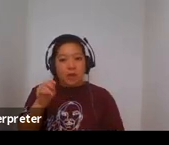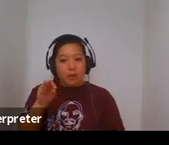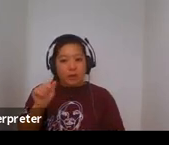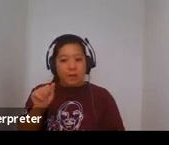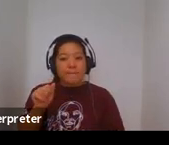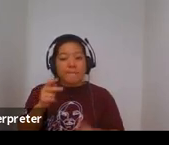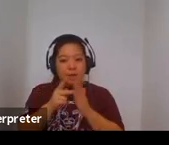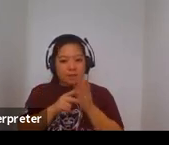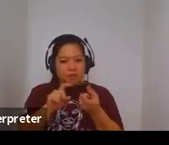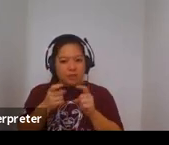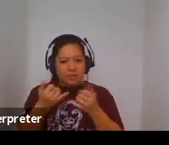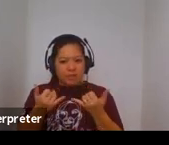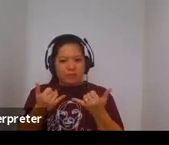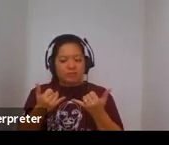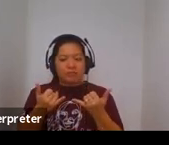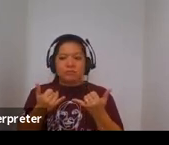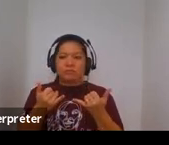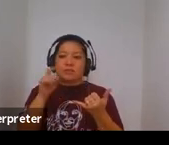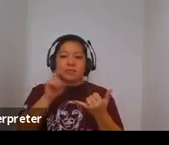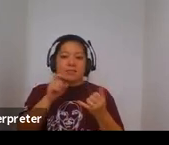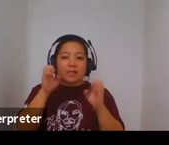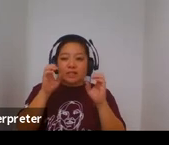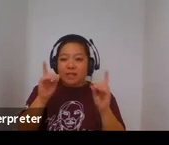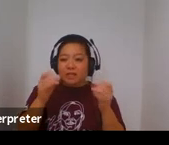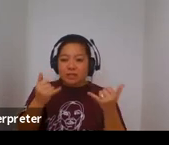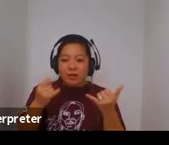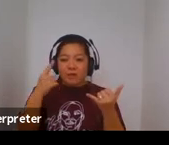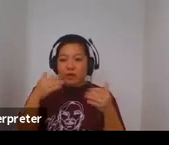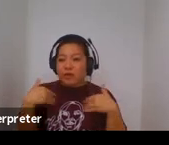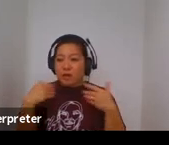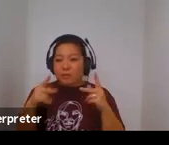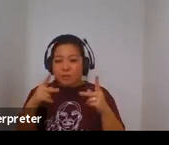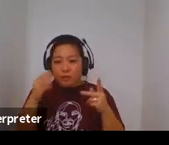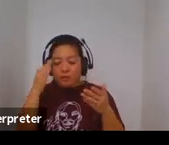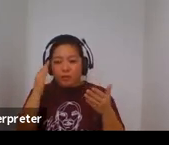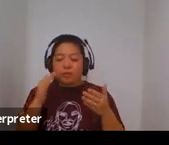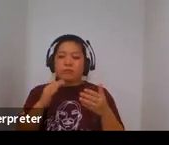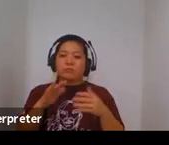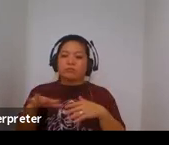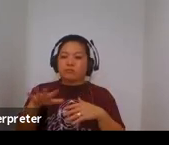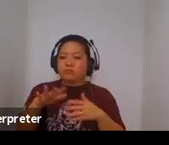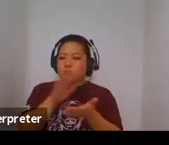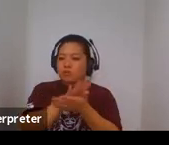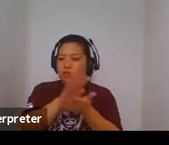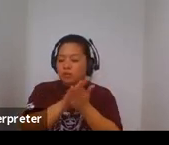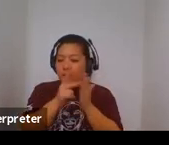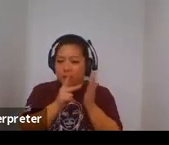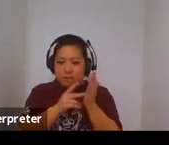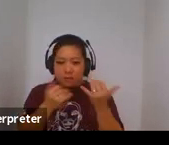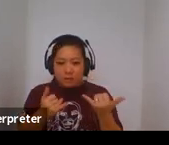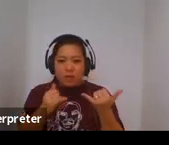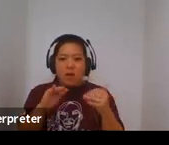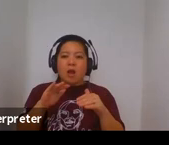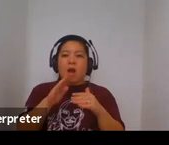is around sex ed education for young people, around school policies on